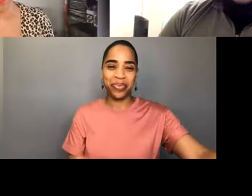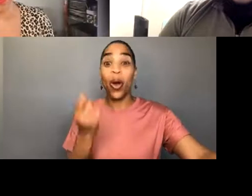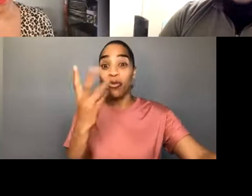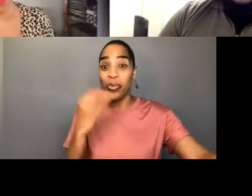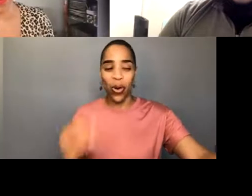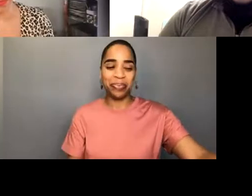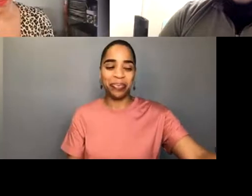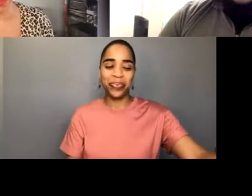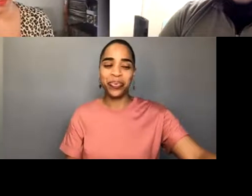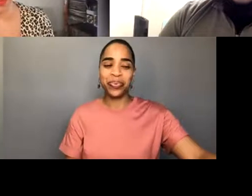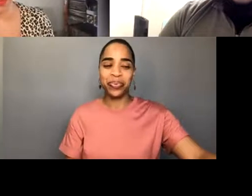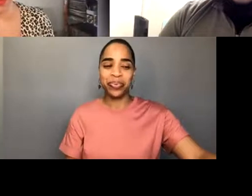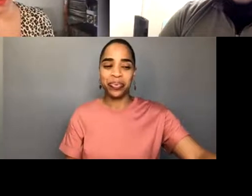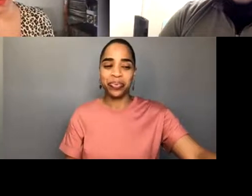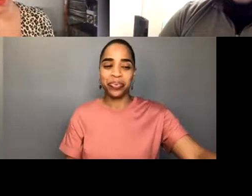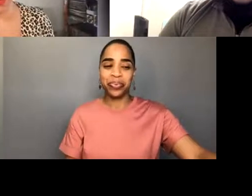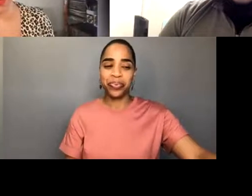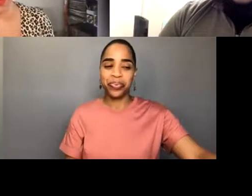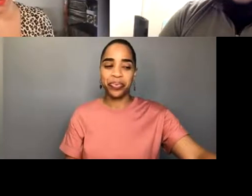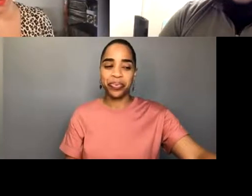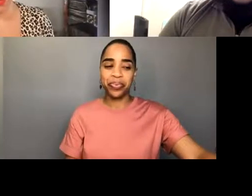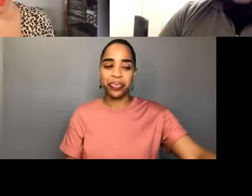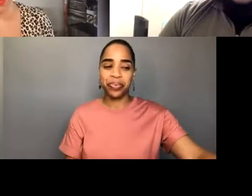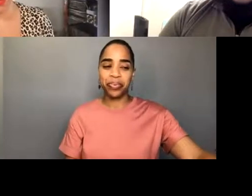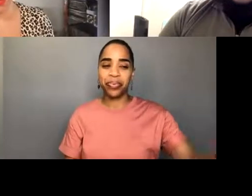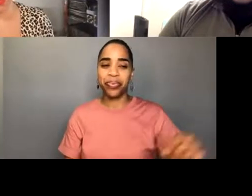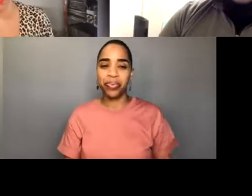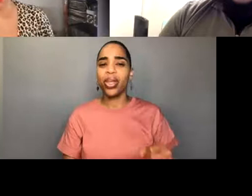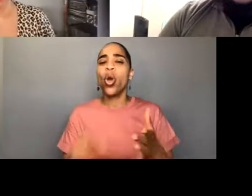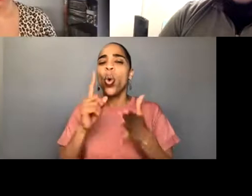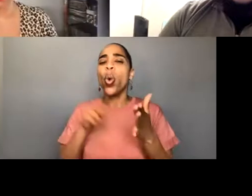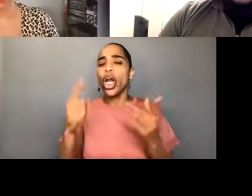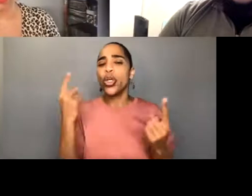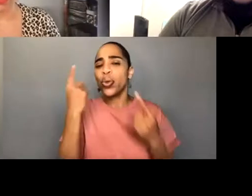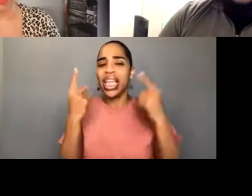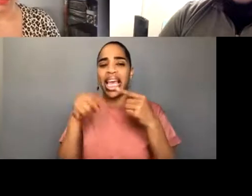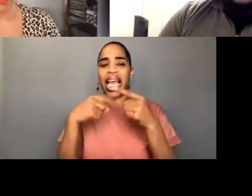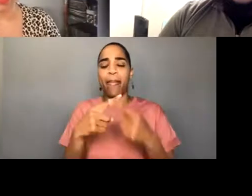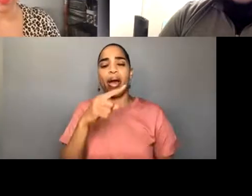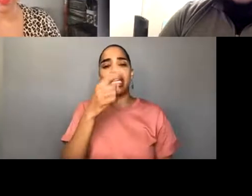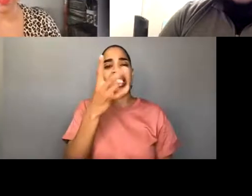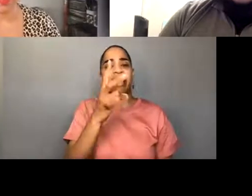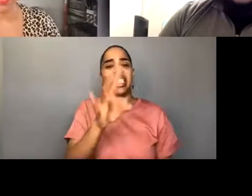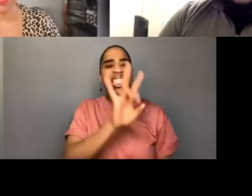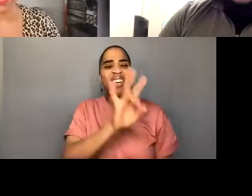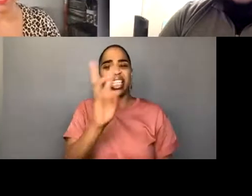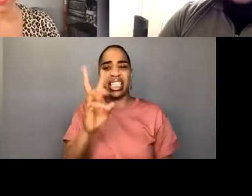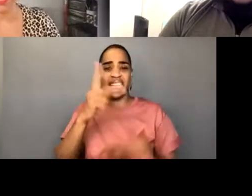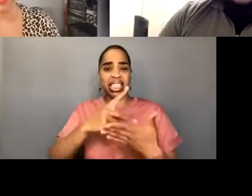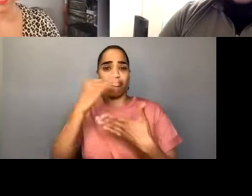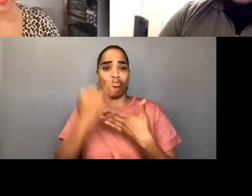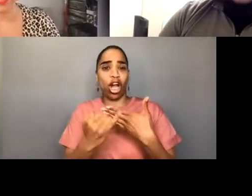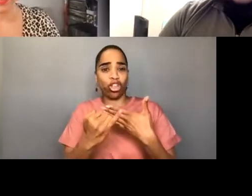but I'll just do one more for now. So what are your thoughts on the 1776 Project in response to